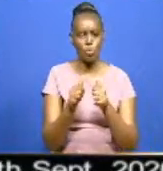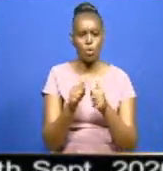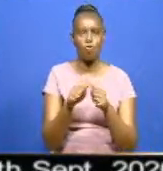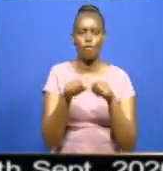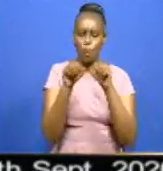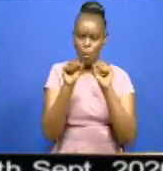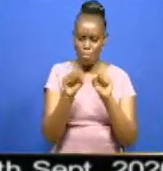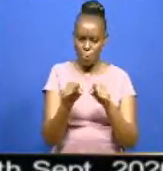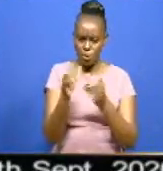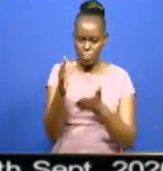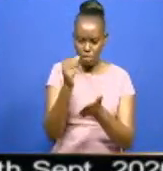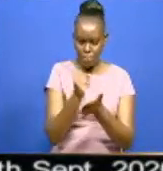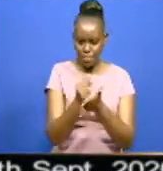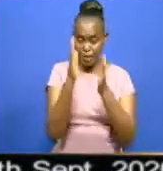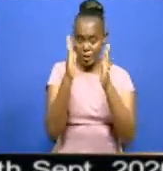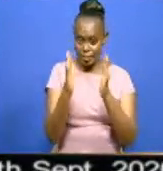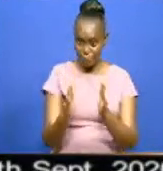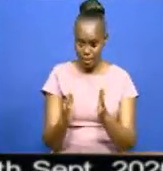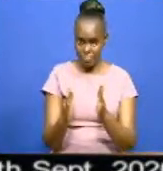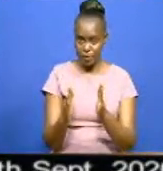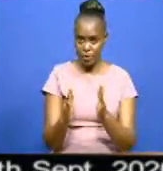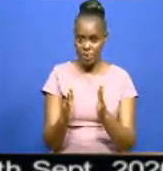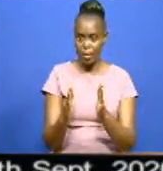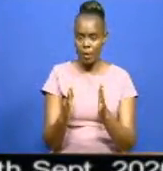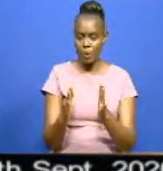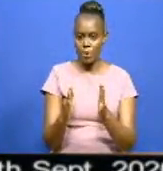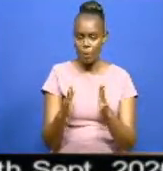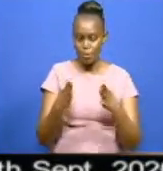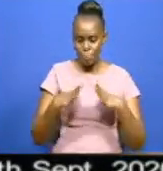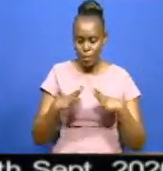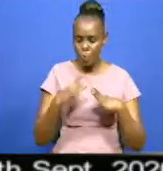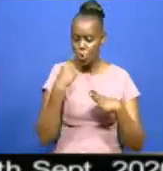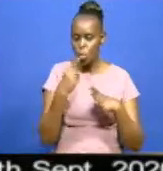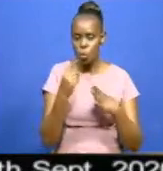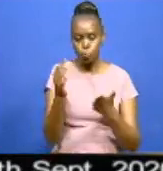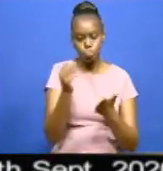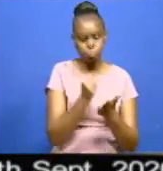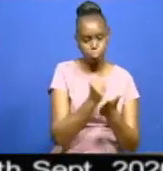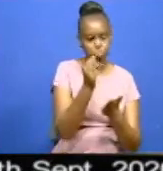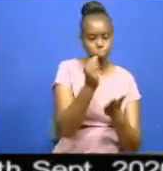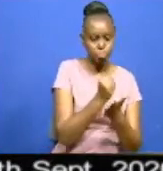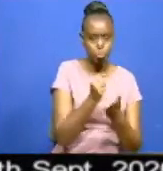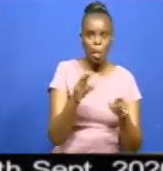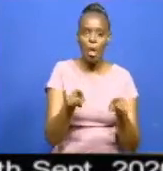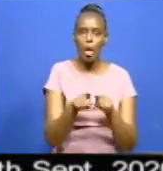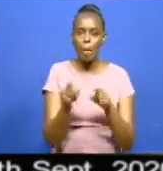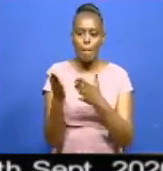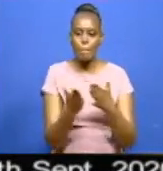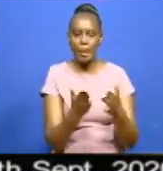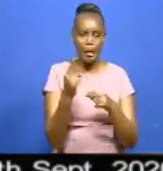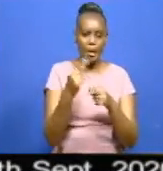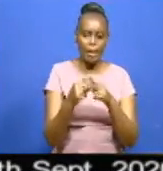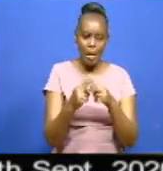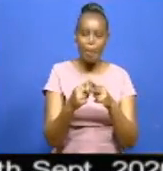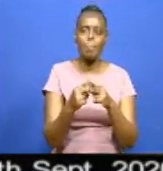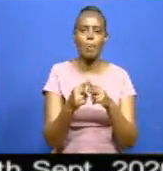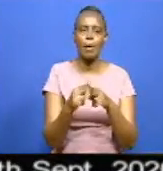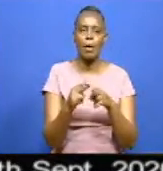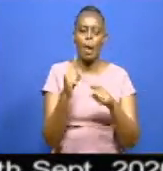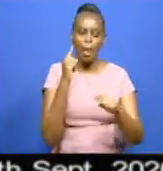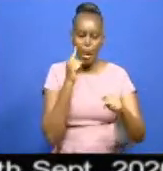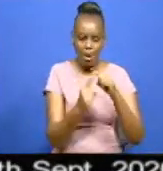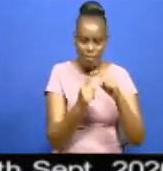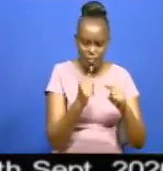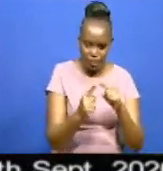suitability of those who they are presenting to us as competent, as experienced, and